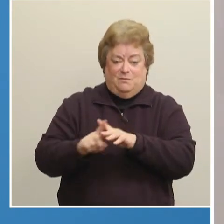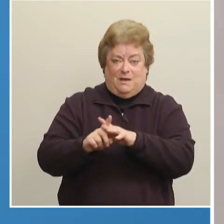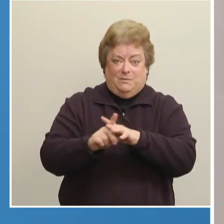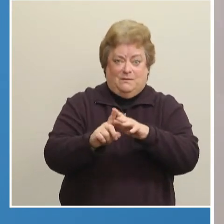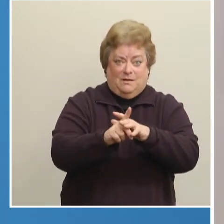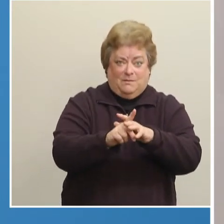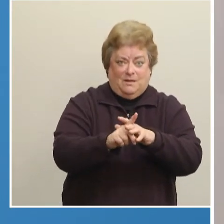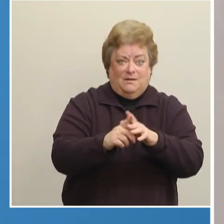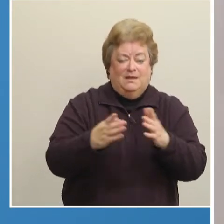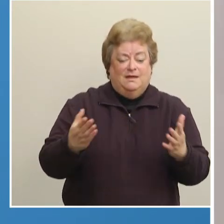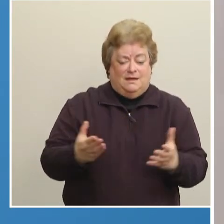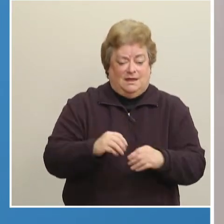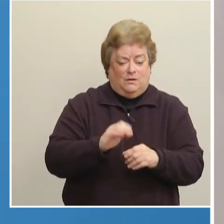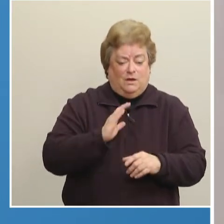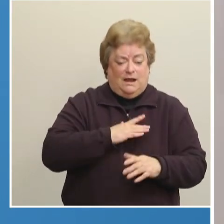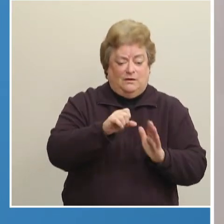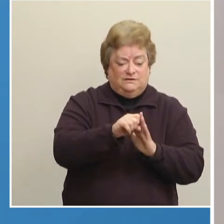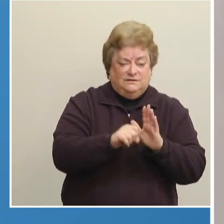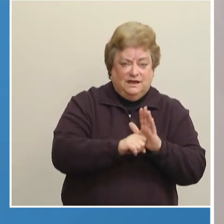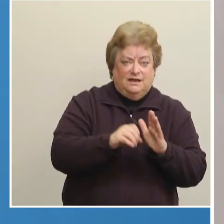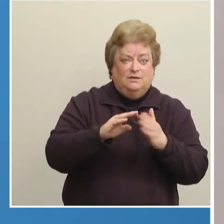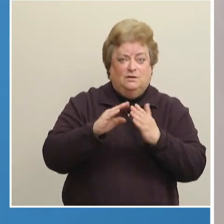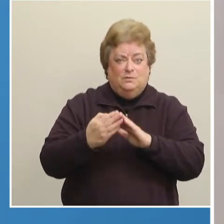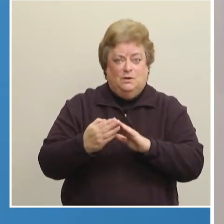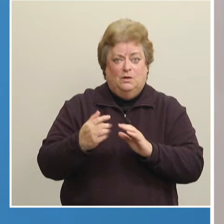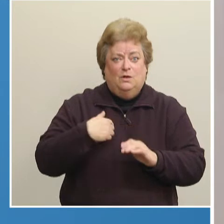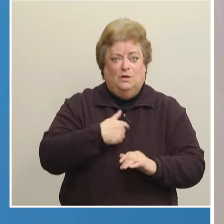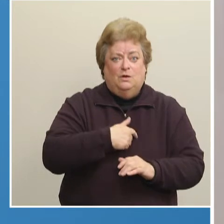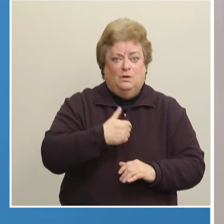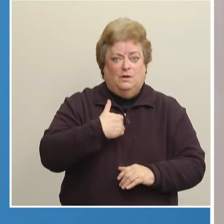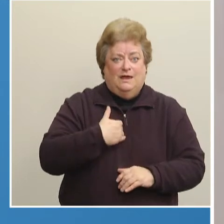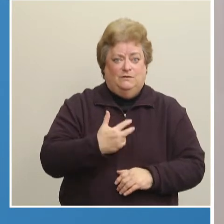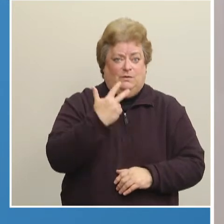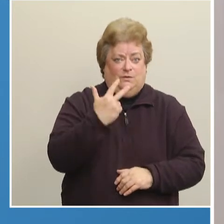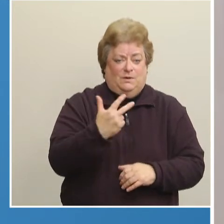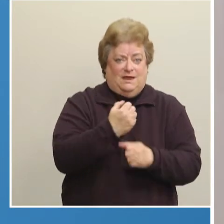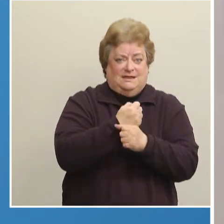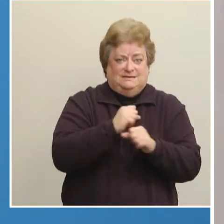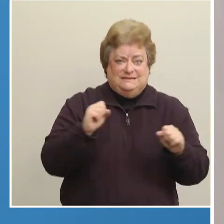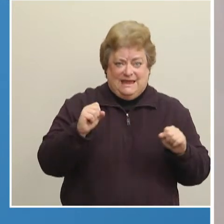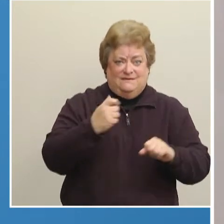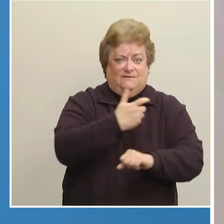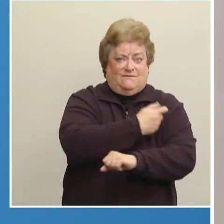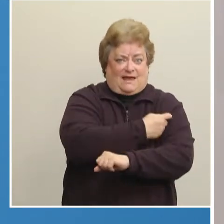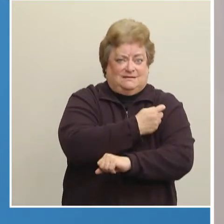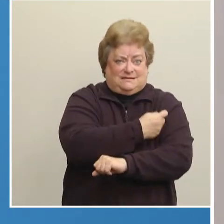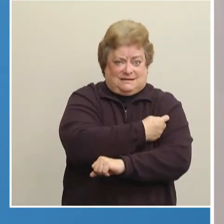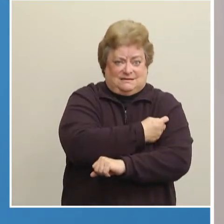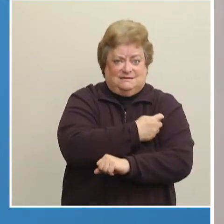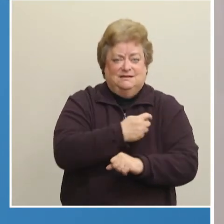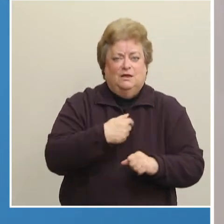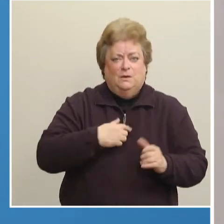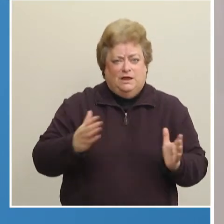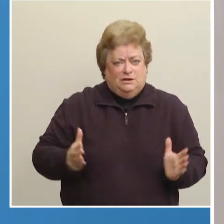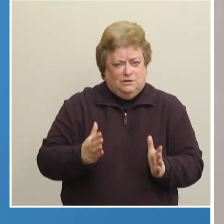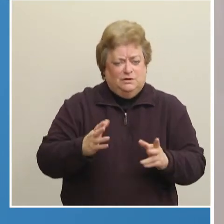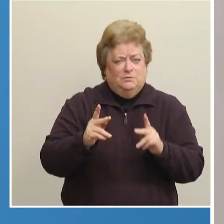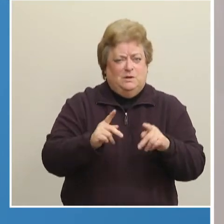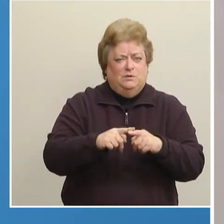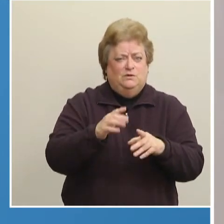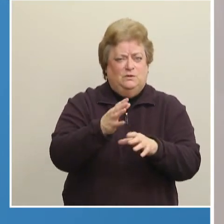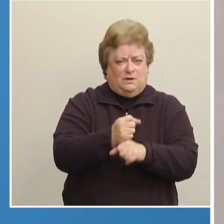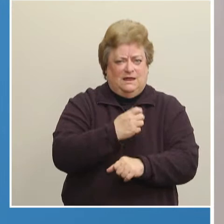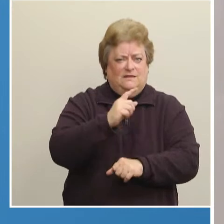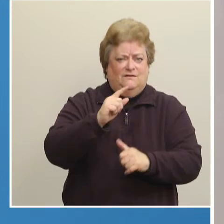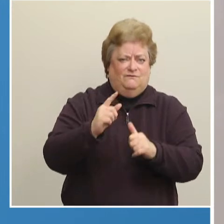community, state. We currently have 3 safe and effective COVID-19 vaccines, and we encourage people